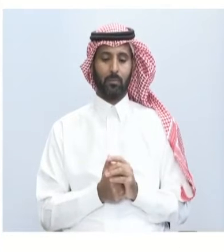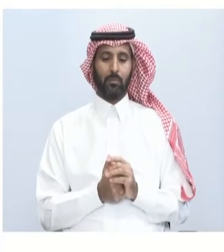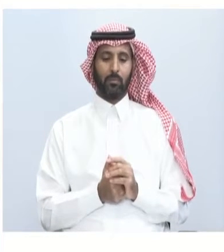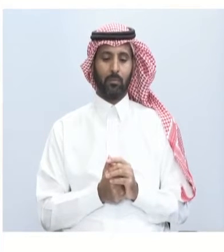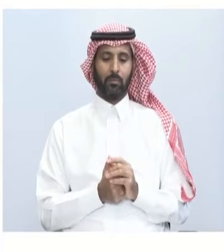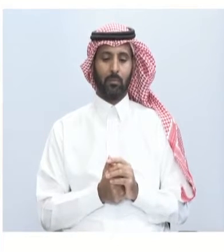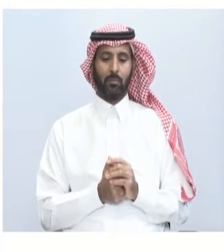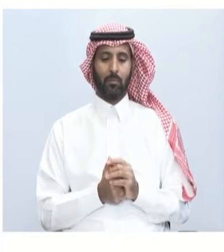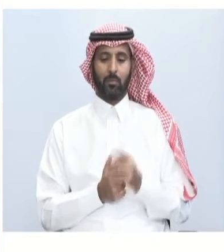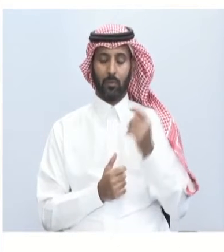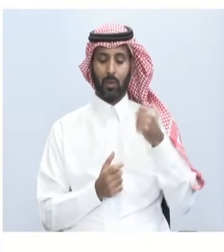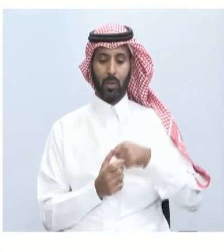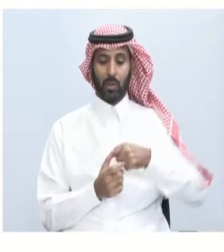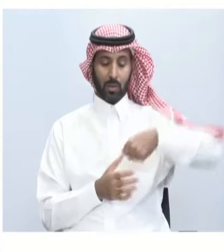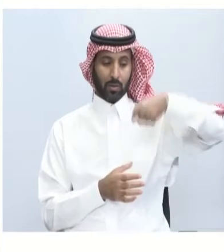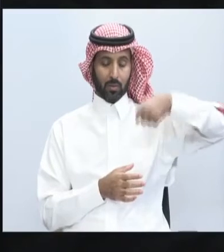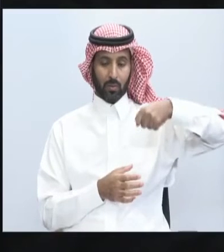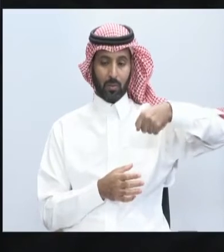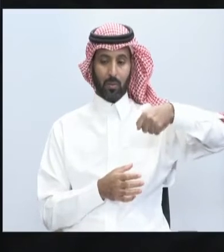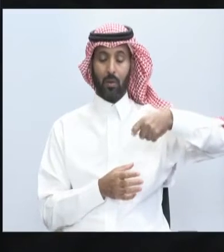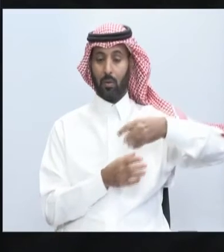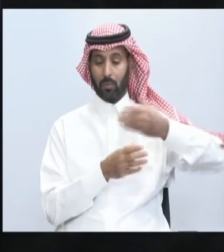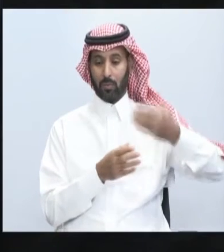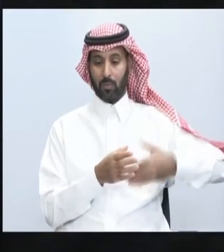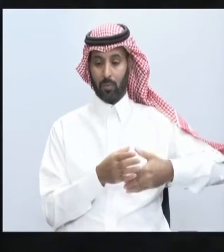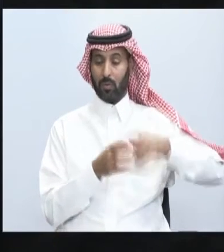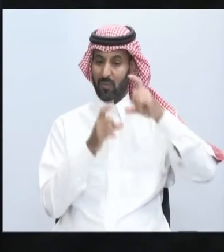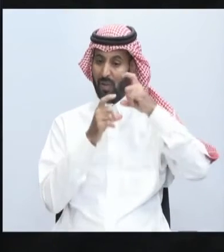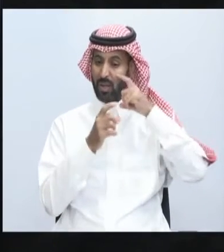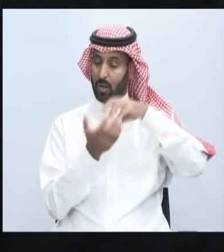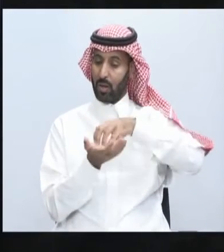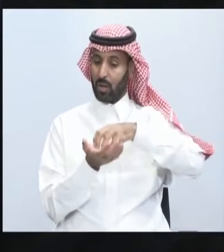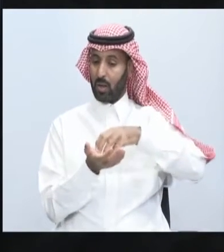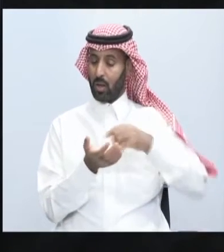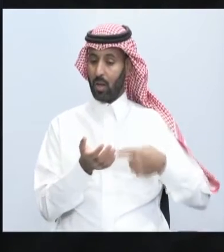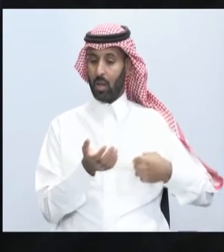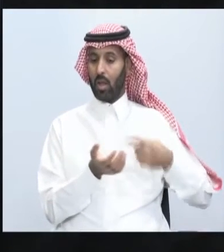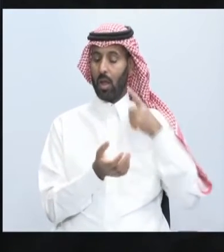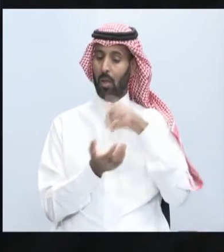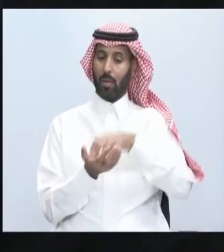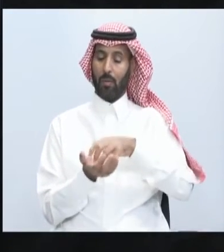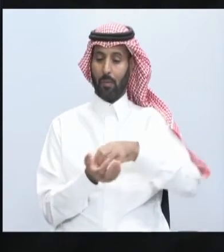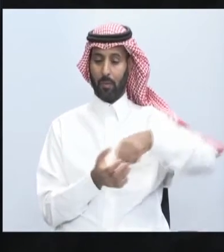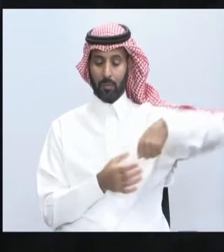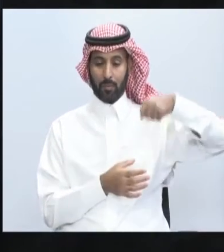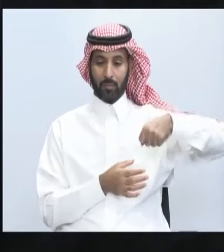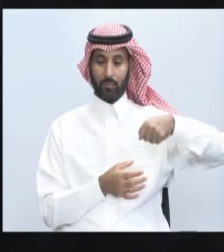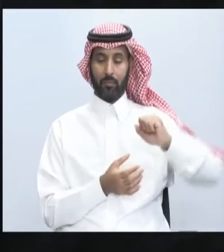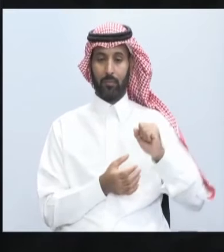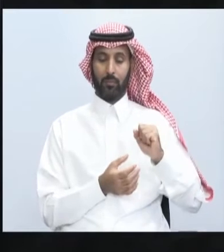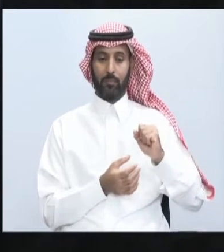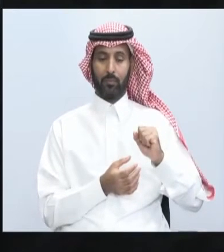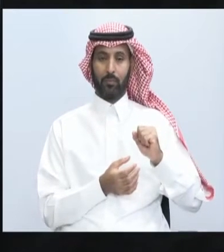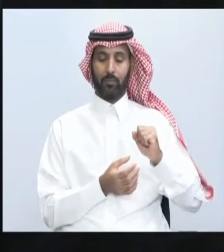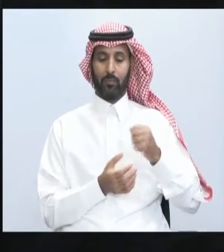Also, tote bags, which is a bag that will help you to carry on your things or the